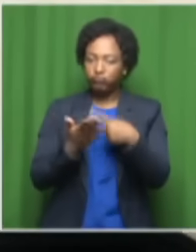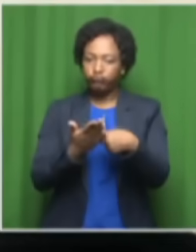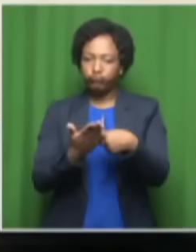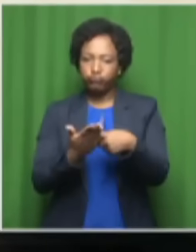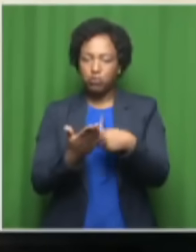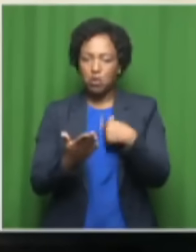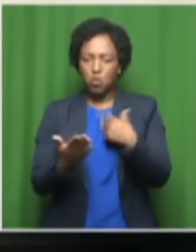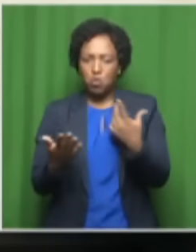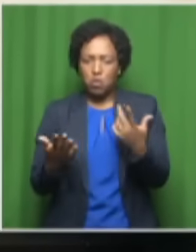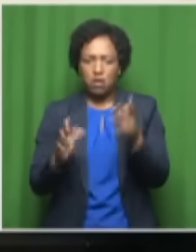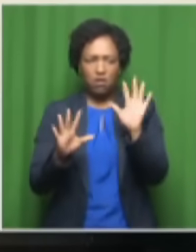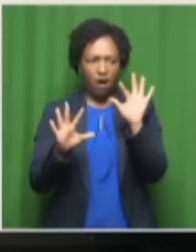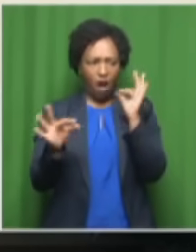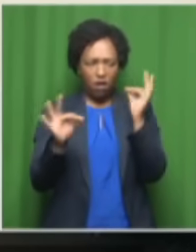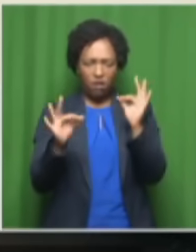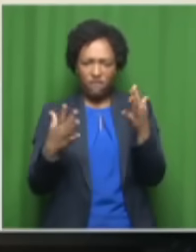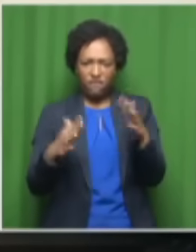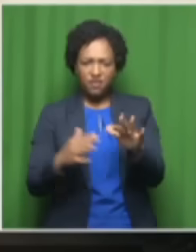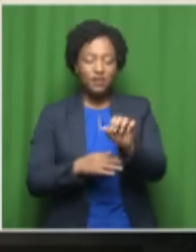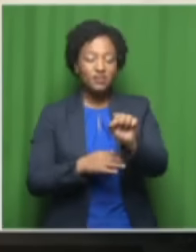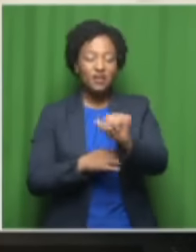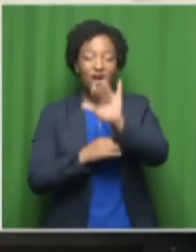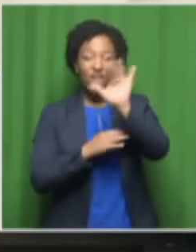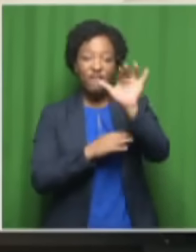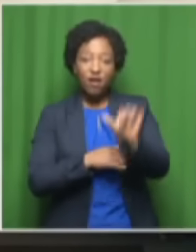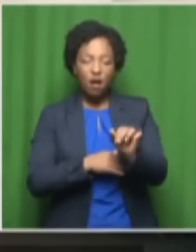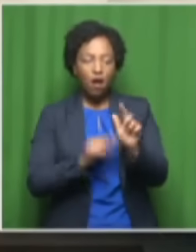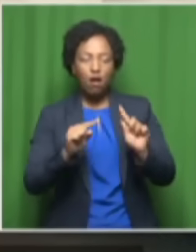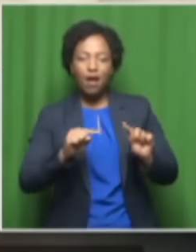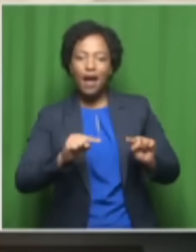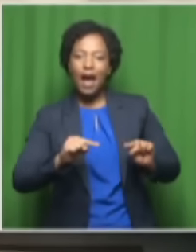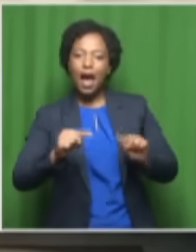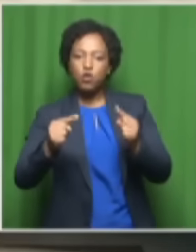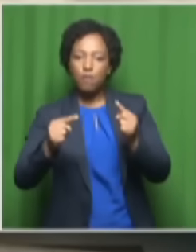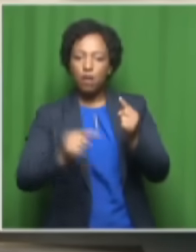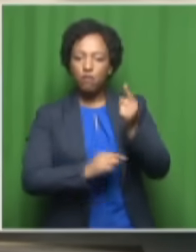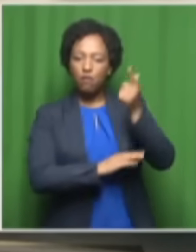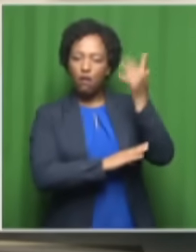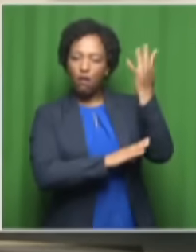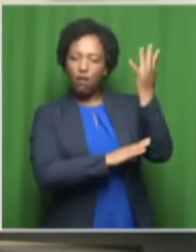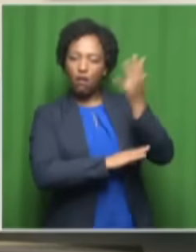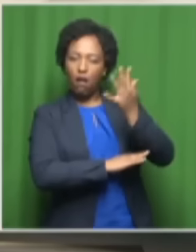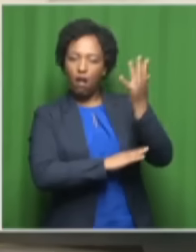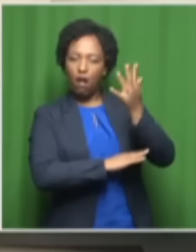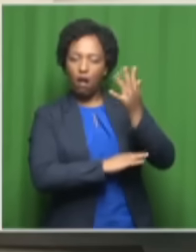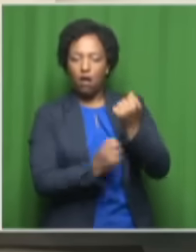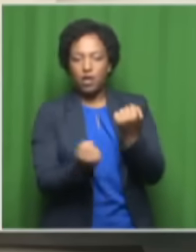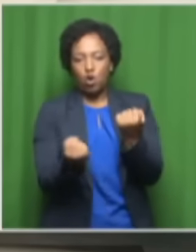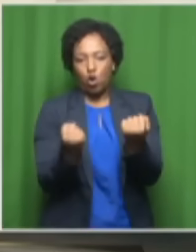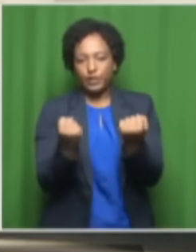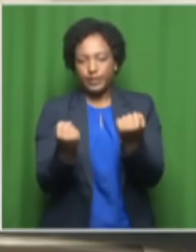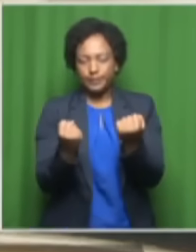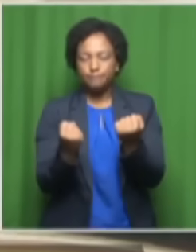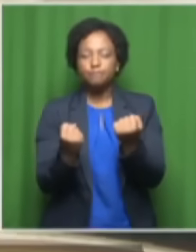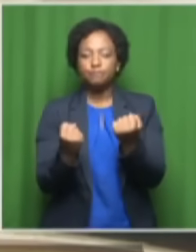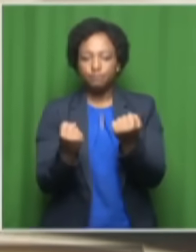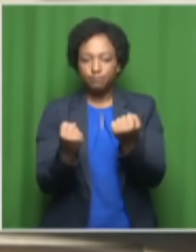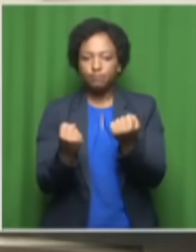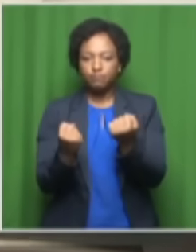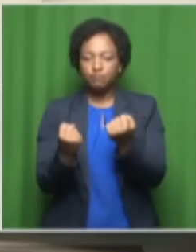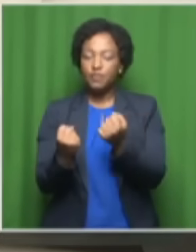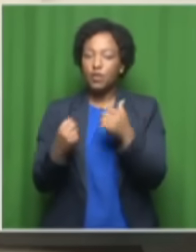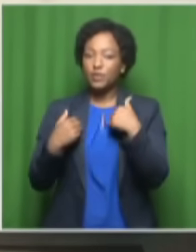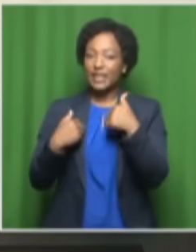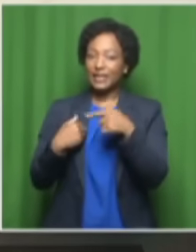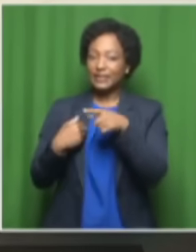off. We did an analysis on South Africa's arguments and how they put forward. But Doc, let me begin with you and then we'll come to studio. So